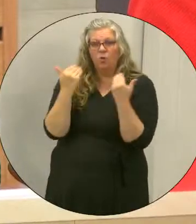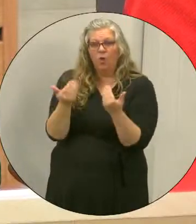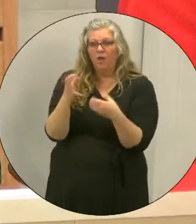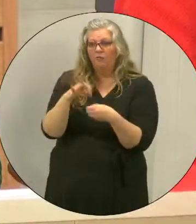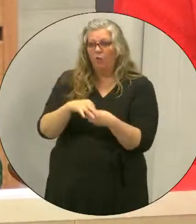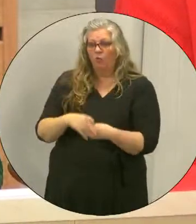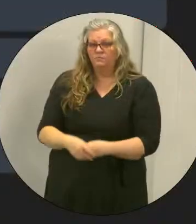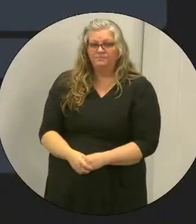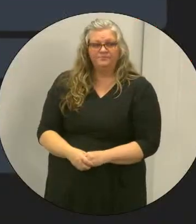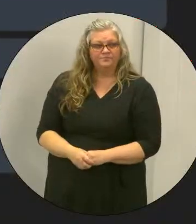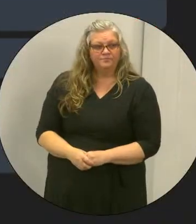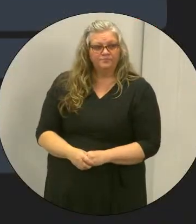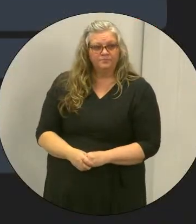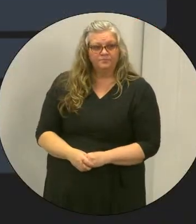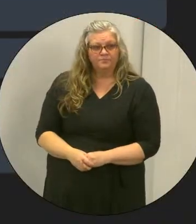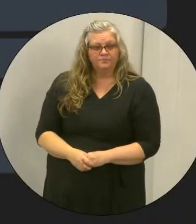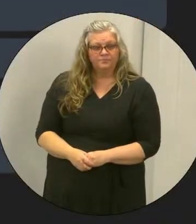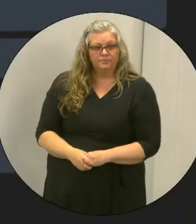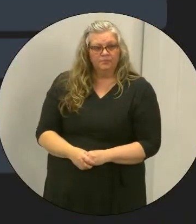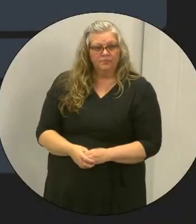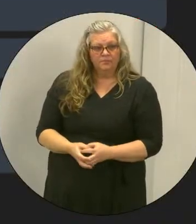votes.